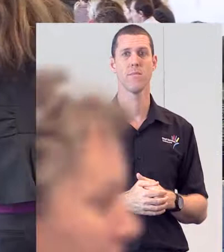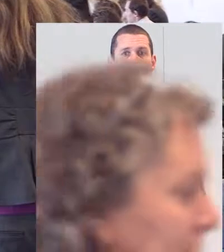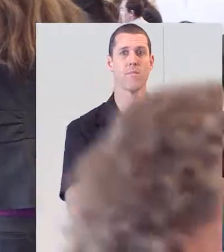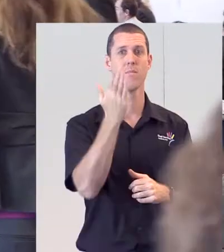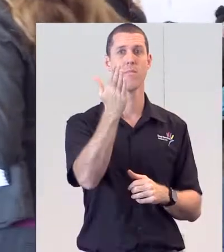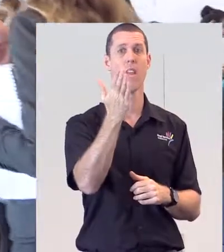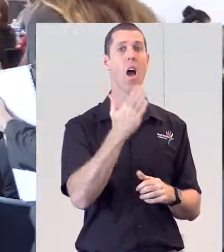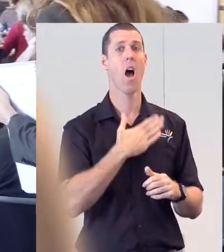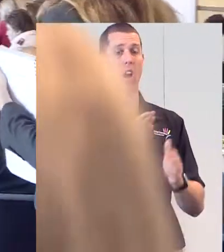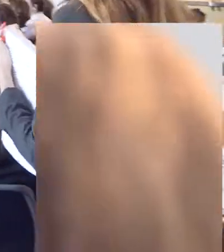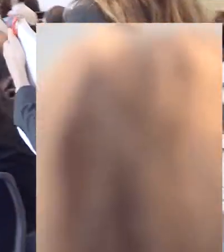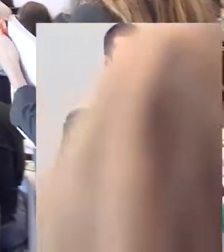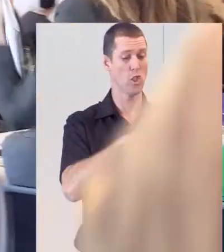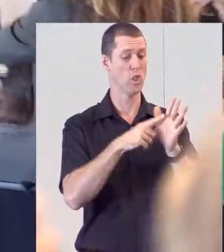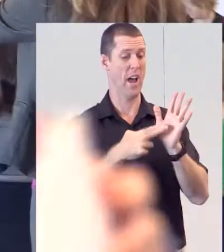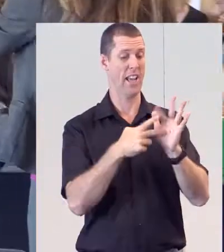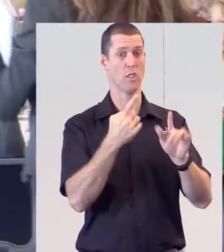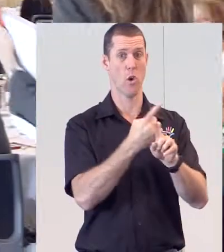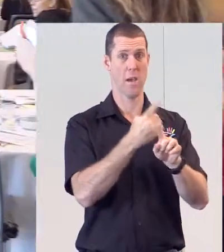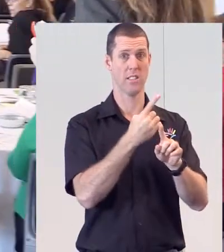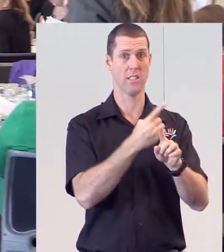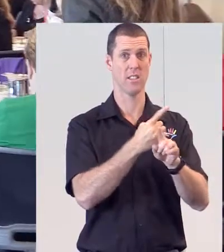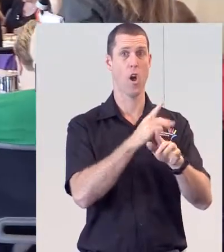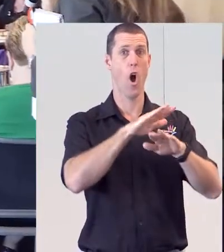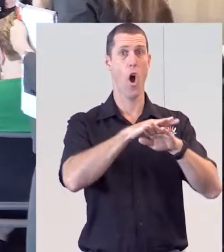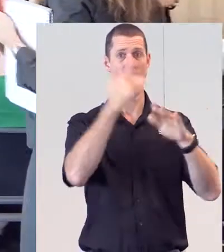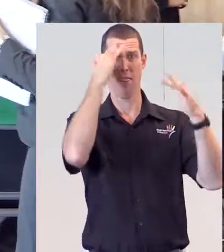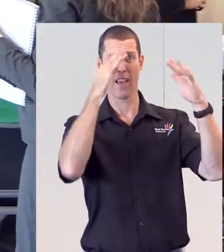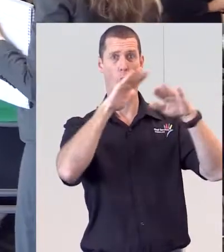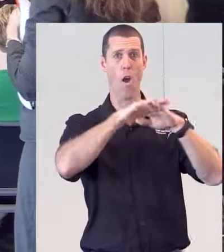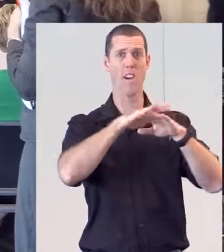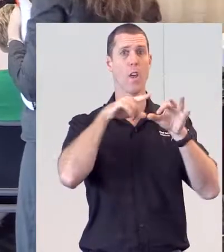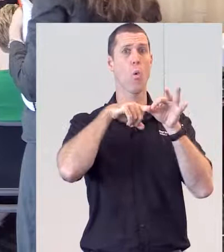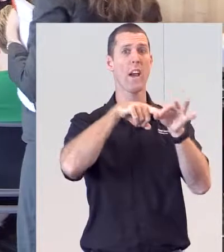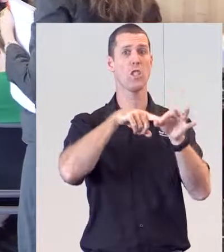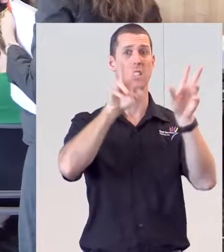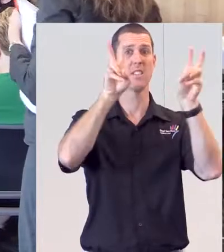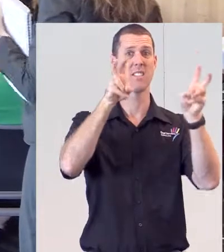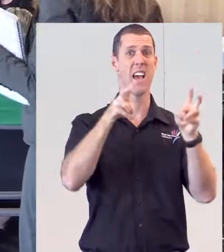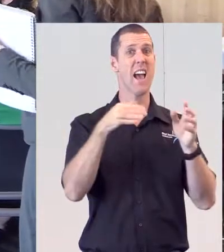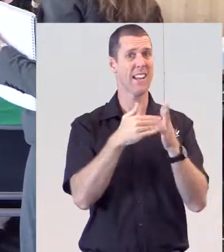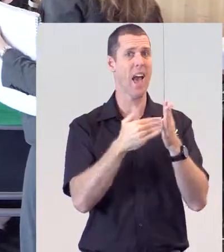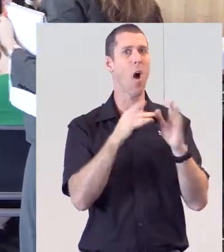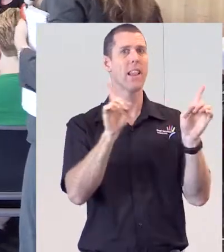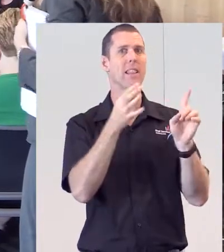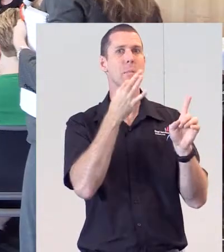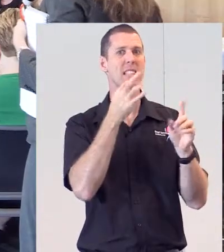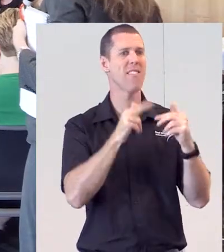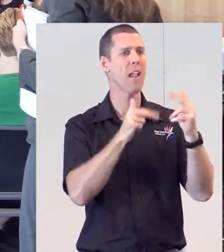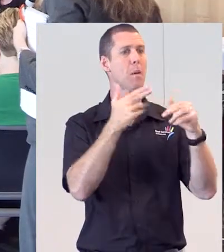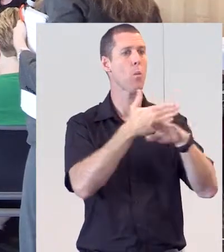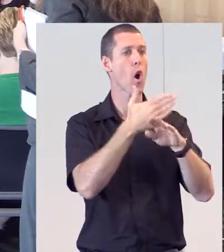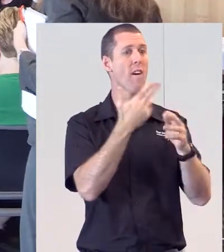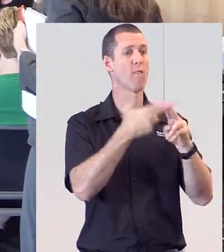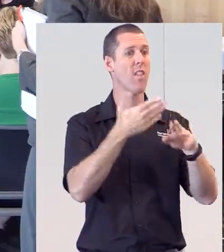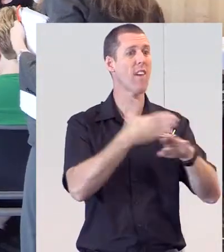Just to add to what Jane's saying, in thinking about your question, we're currently doing some more development work on the functionality of